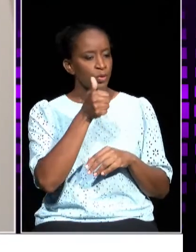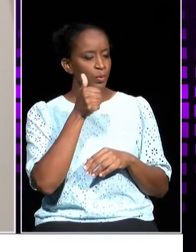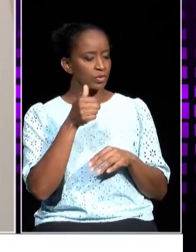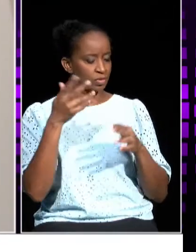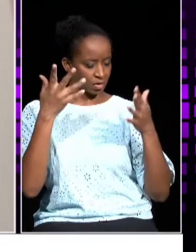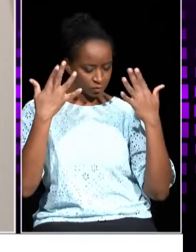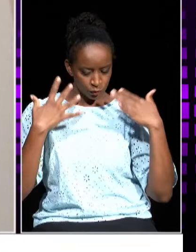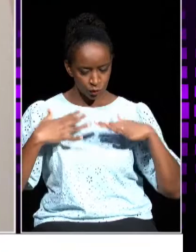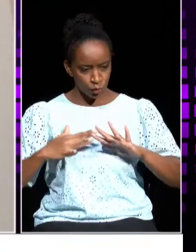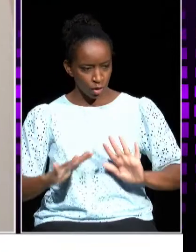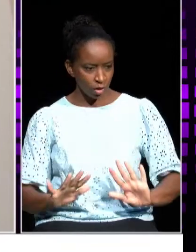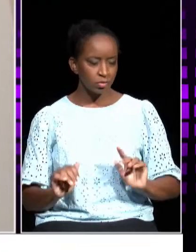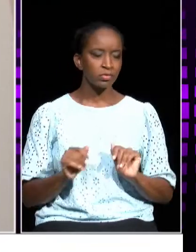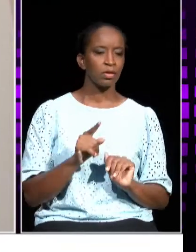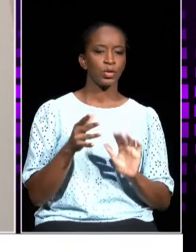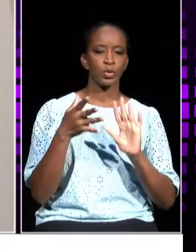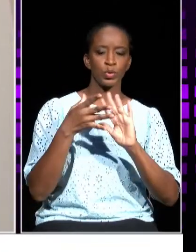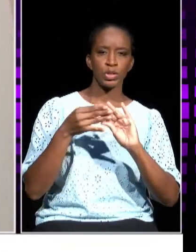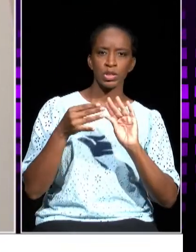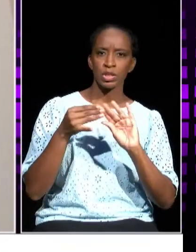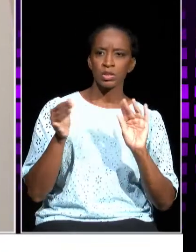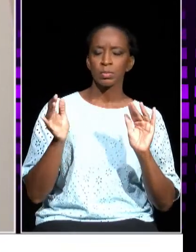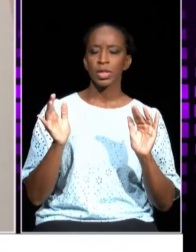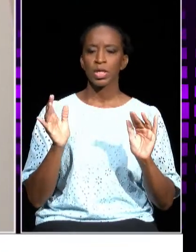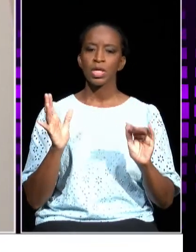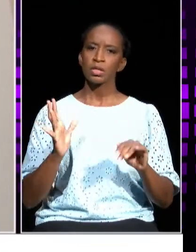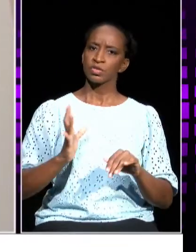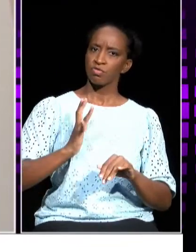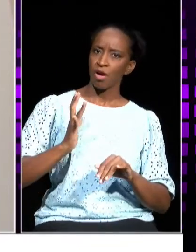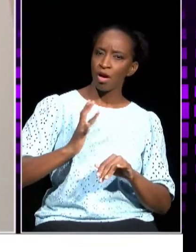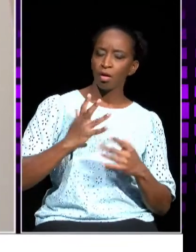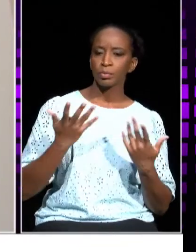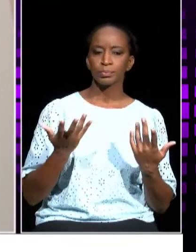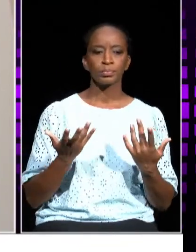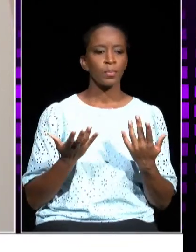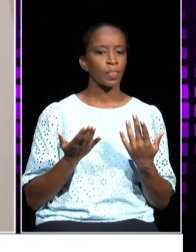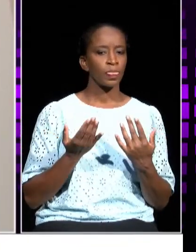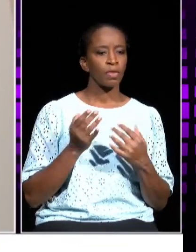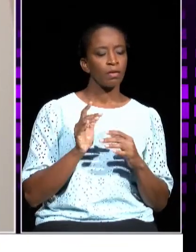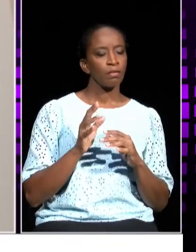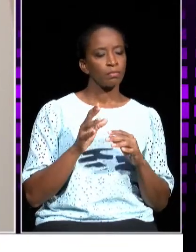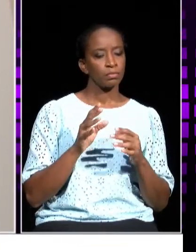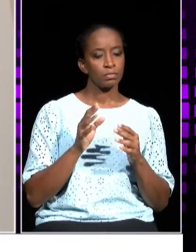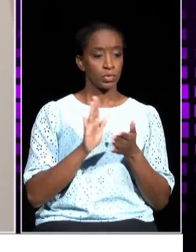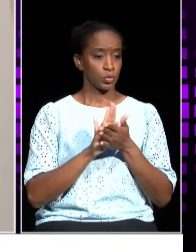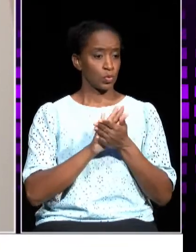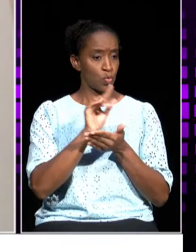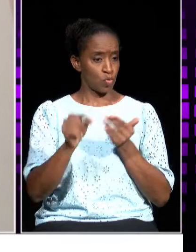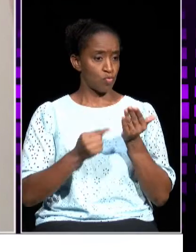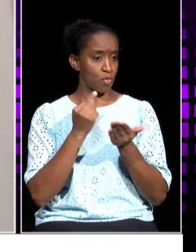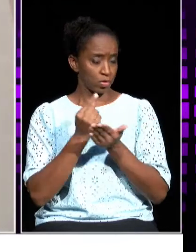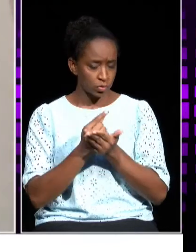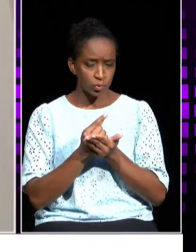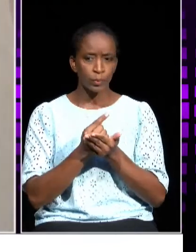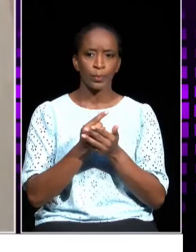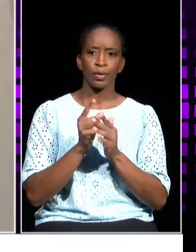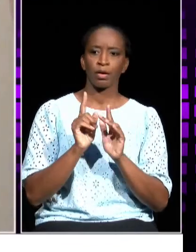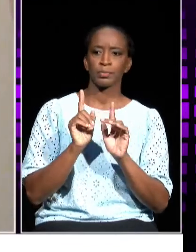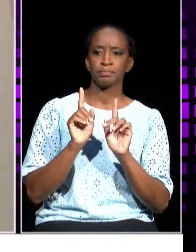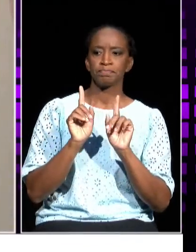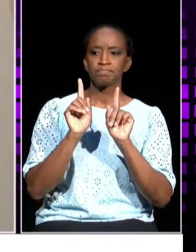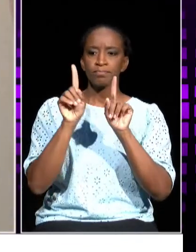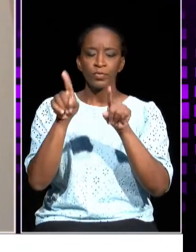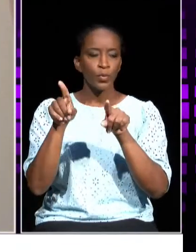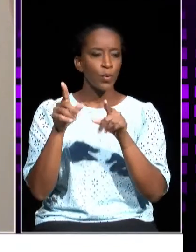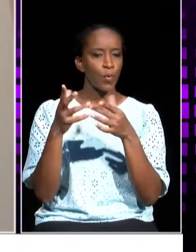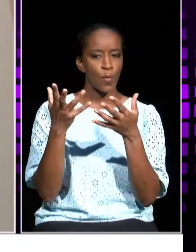speak standard English, how to speak properly, how to, different things that normally they would not be shown. And if